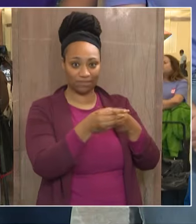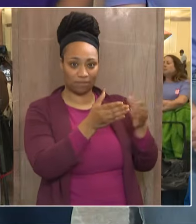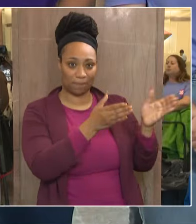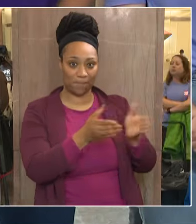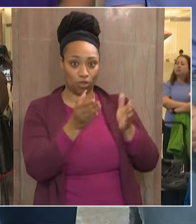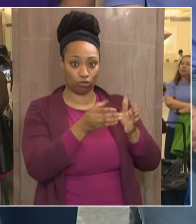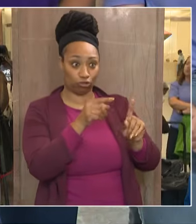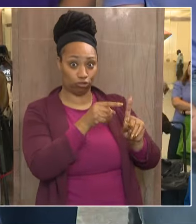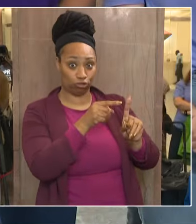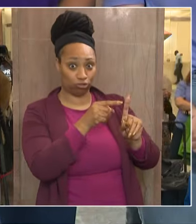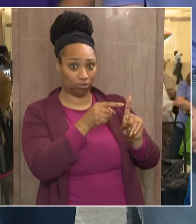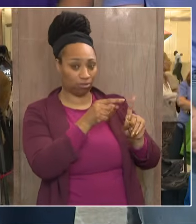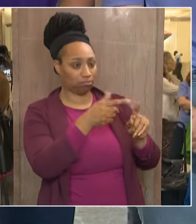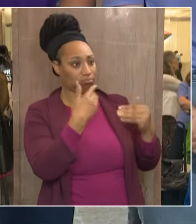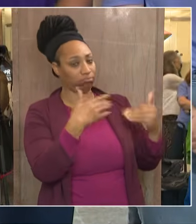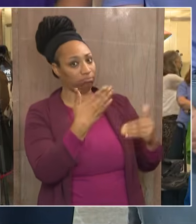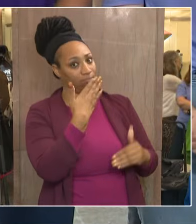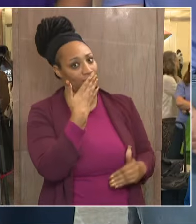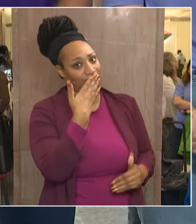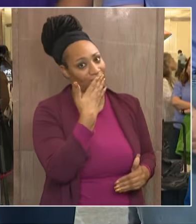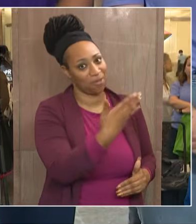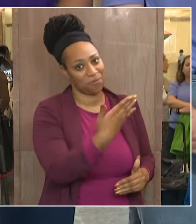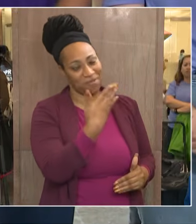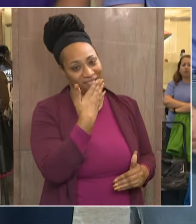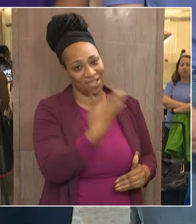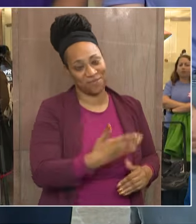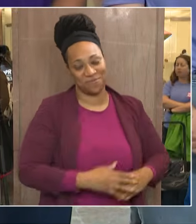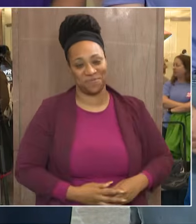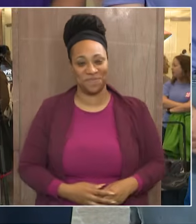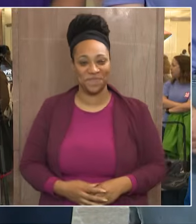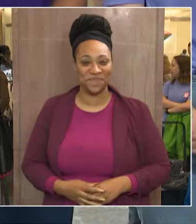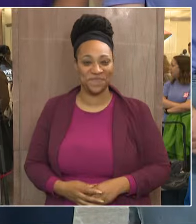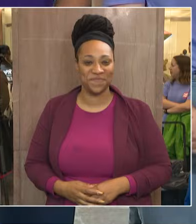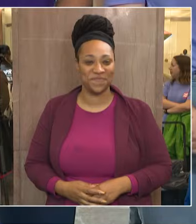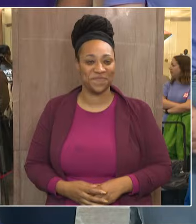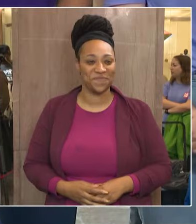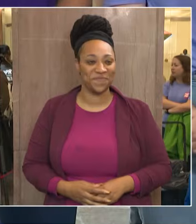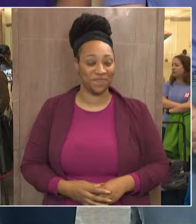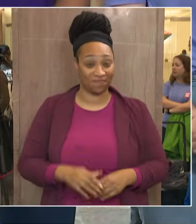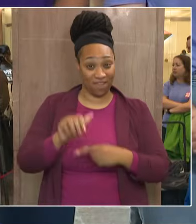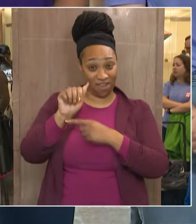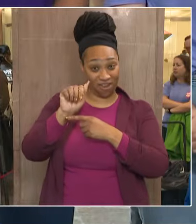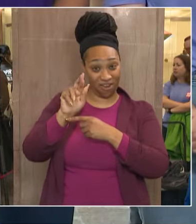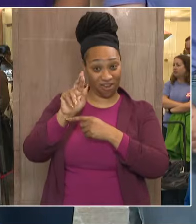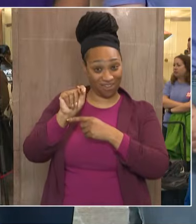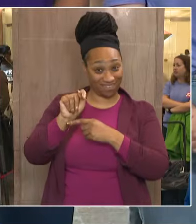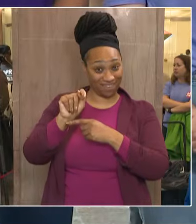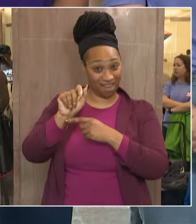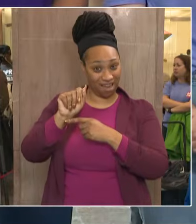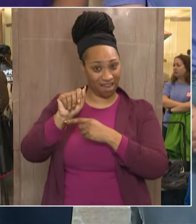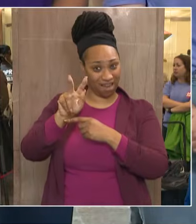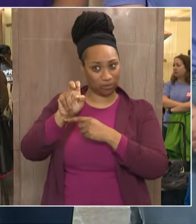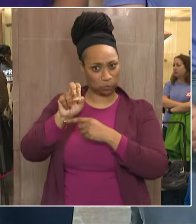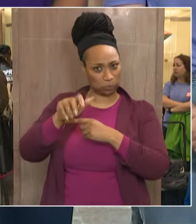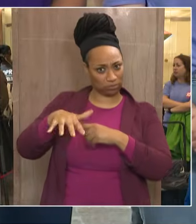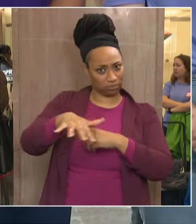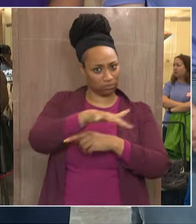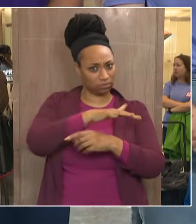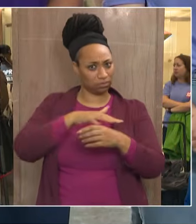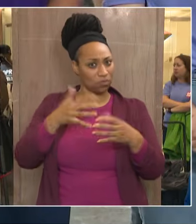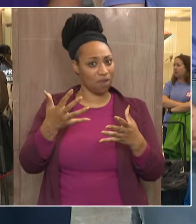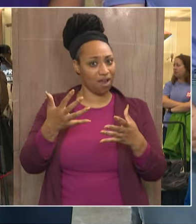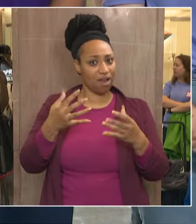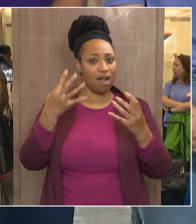of the support that they've provided throughout. Art Ave is an outdoor gallery that includes 13